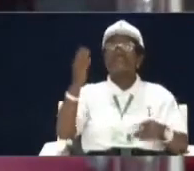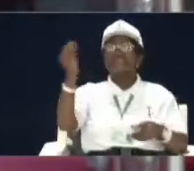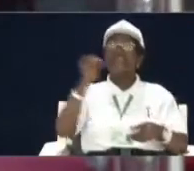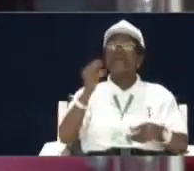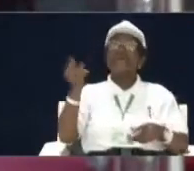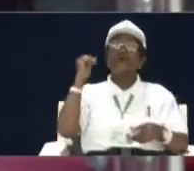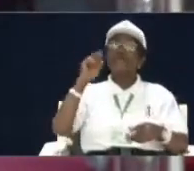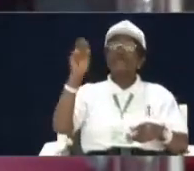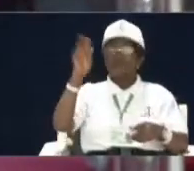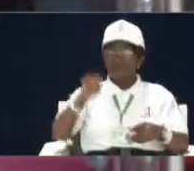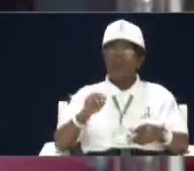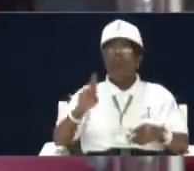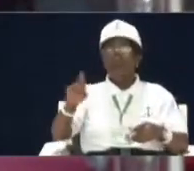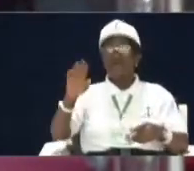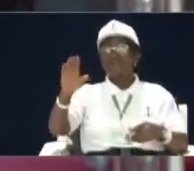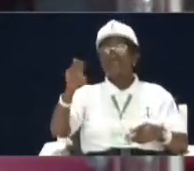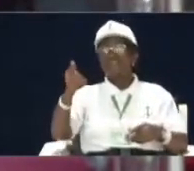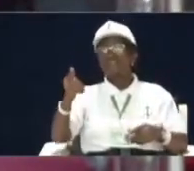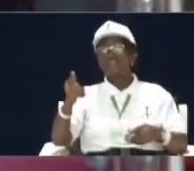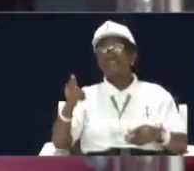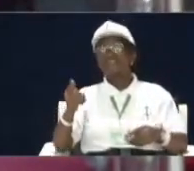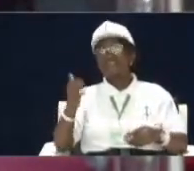he started one.